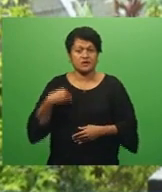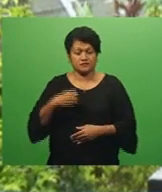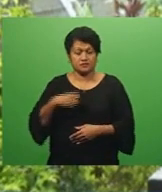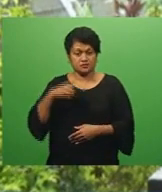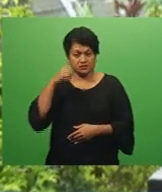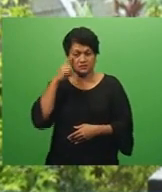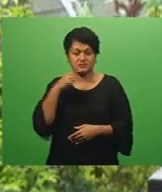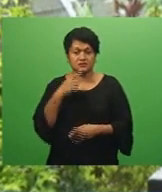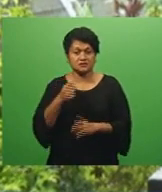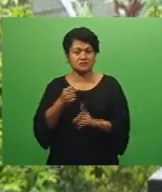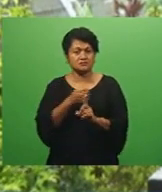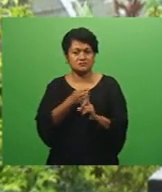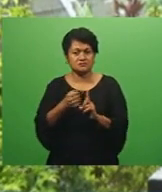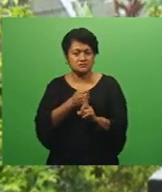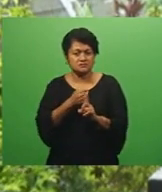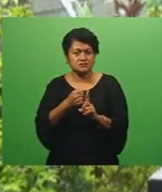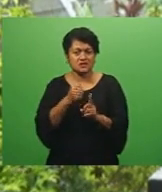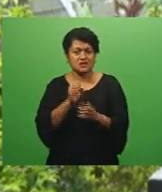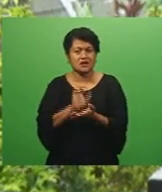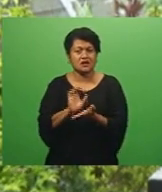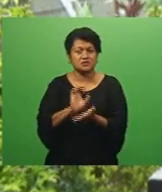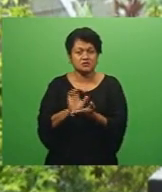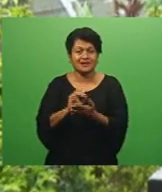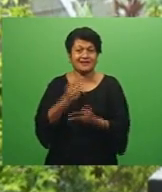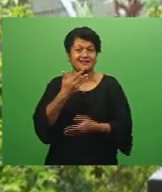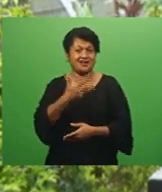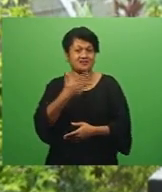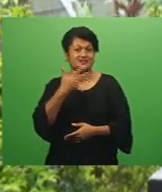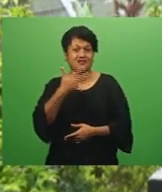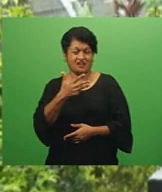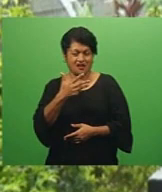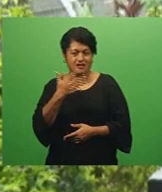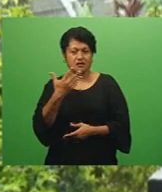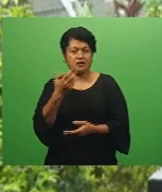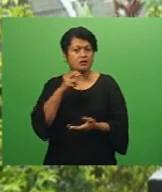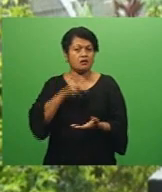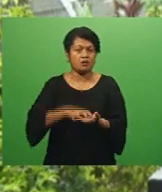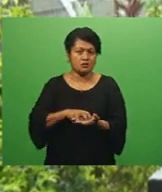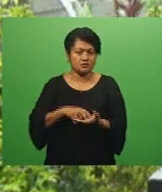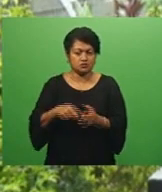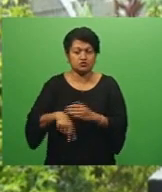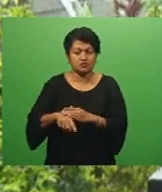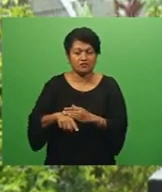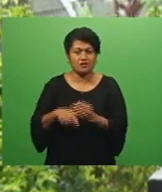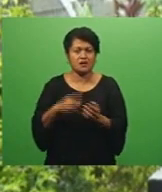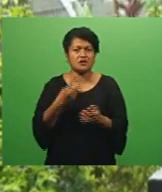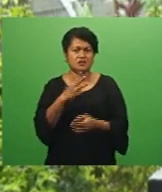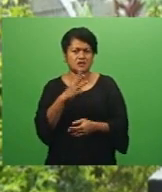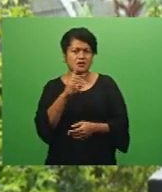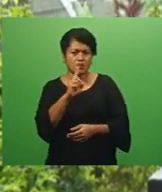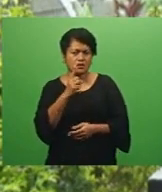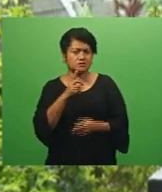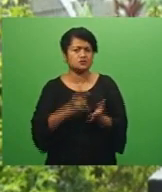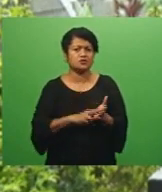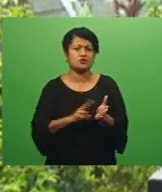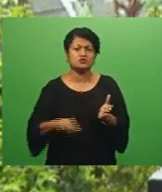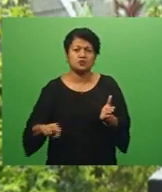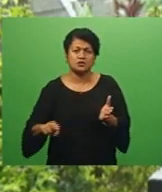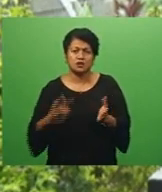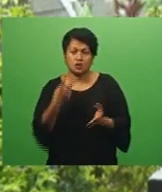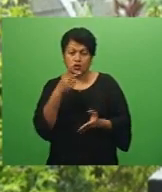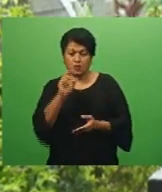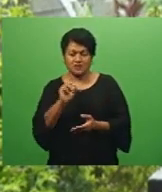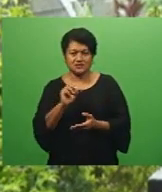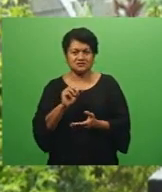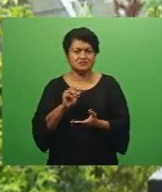Advisory Council, 99 cases were recorded in Suva, 31 in Nausori and 20 in the Eastern Division. These statistics